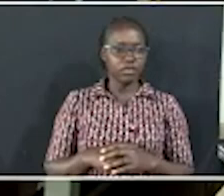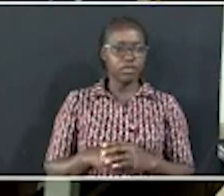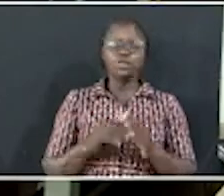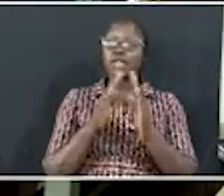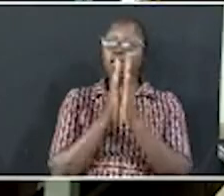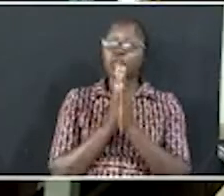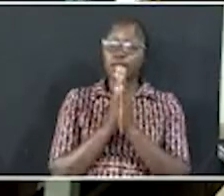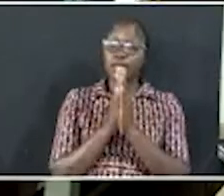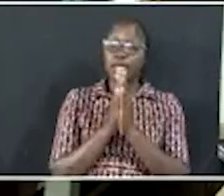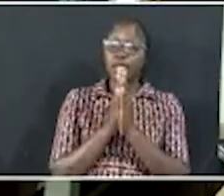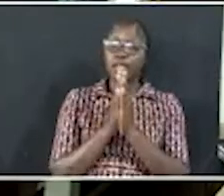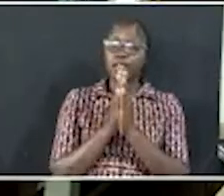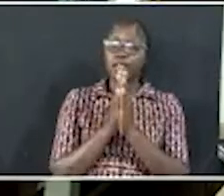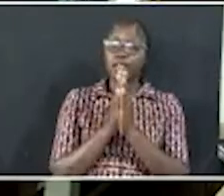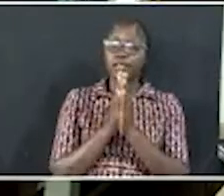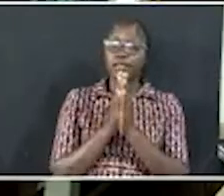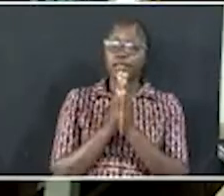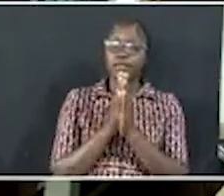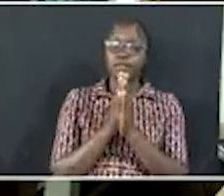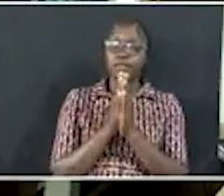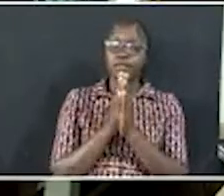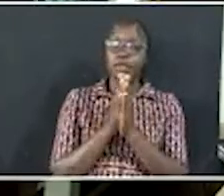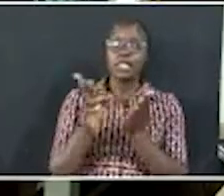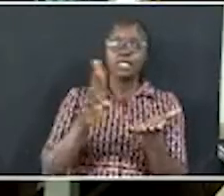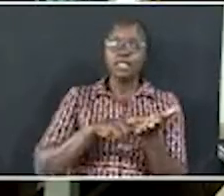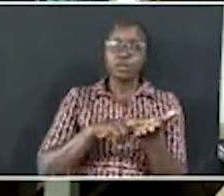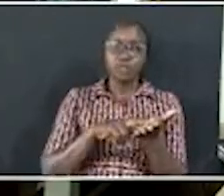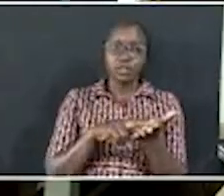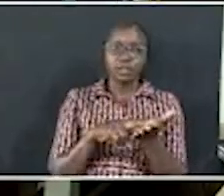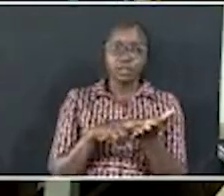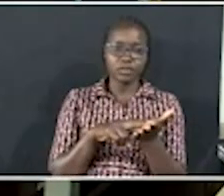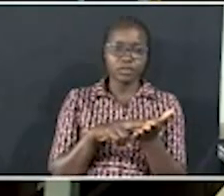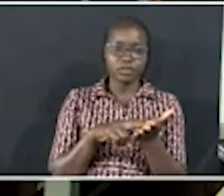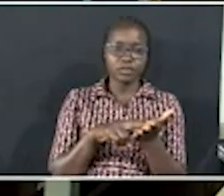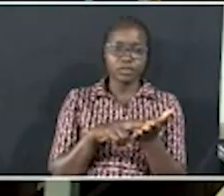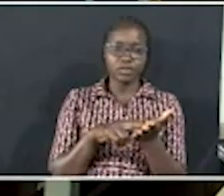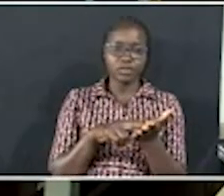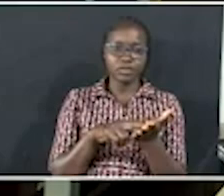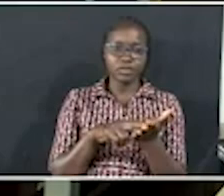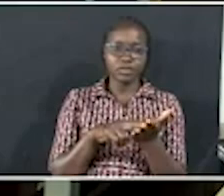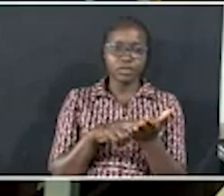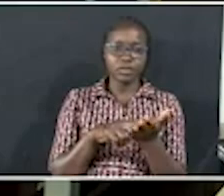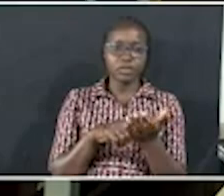Prayer will only transform you if it is your way of life.